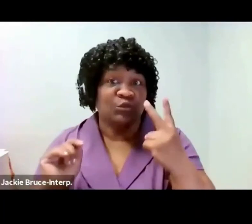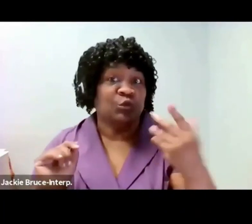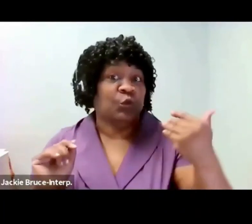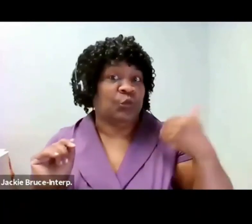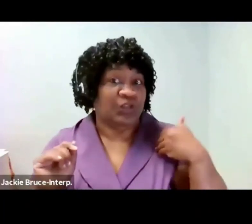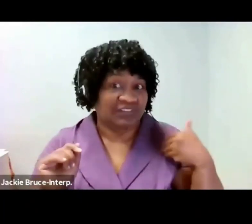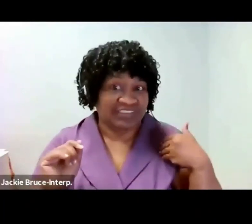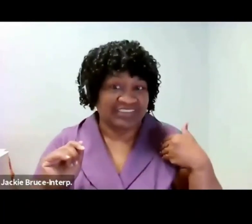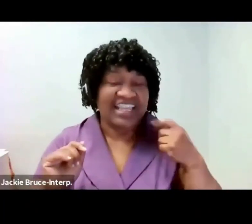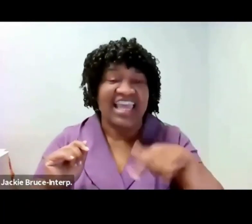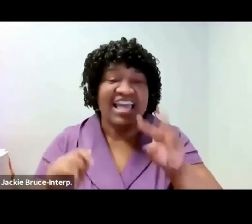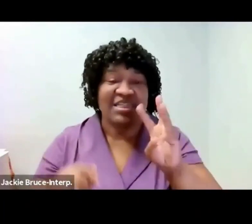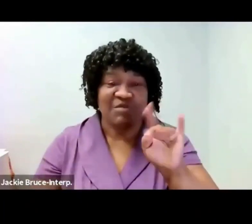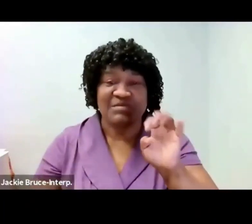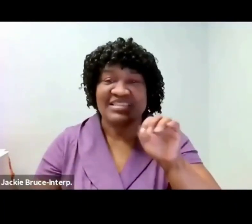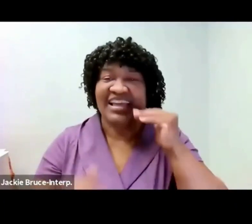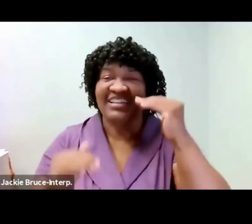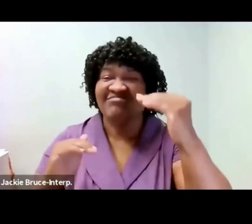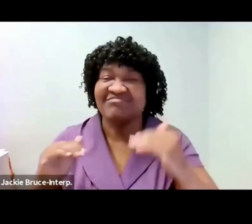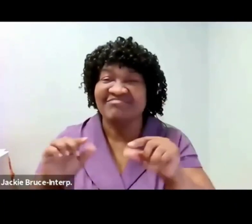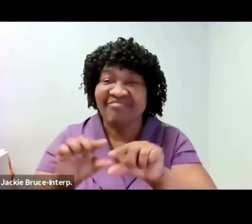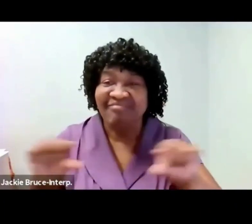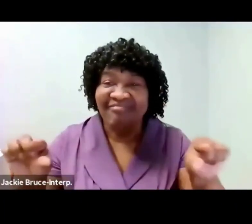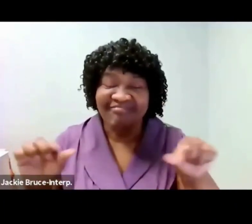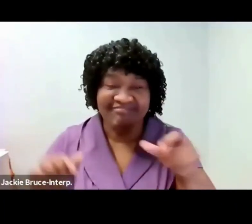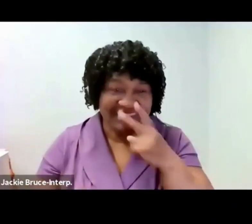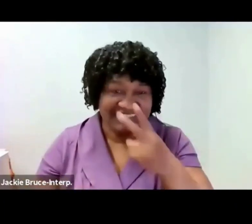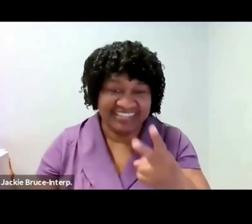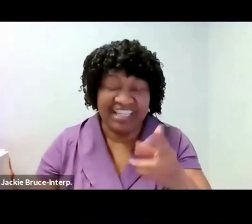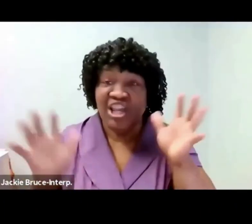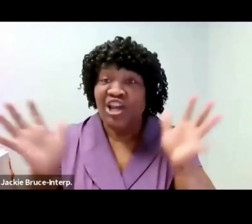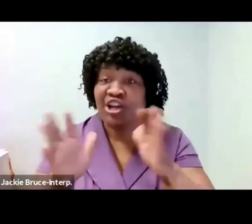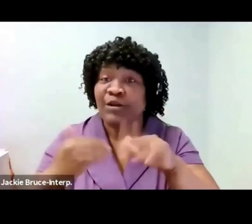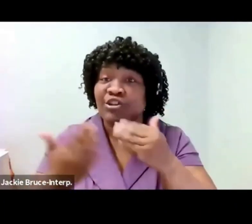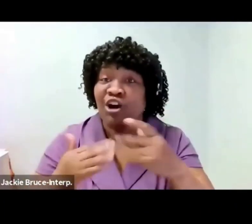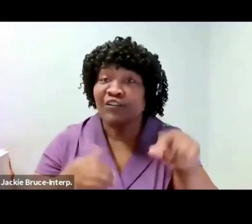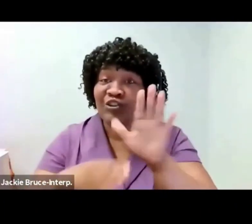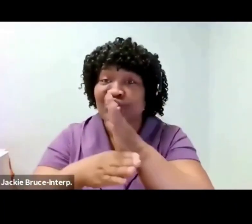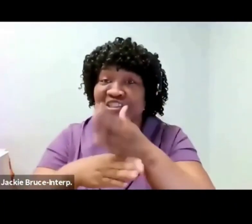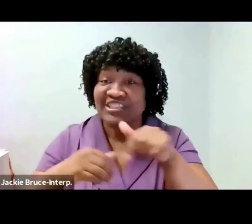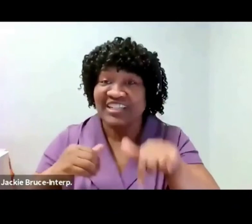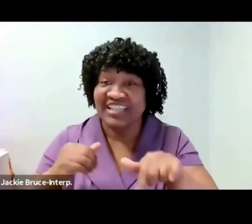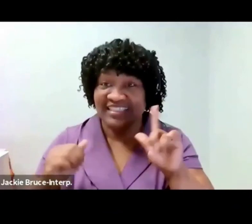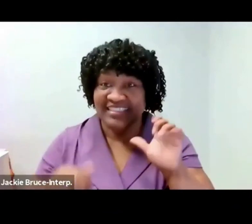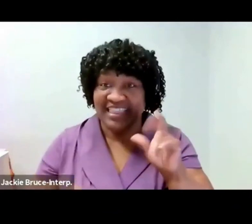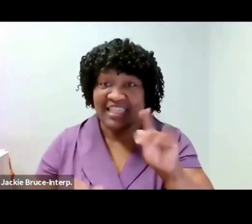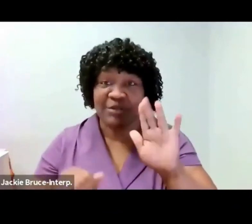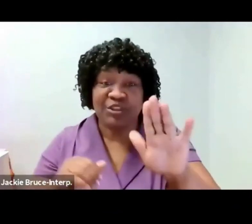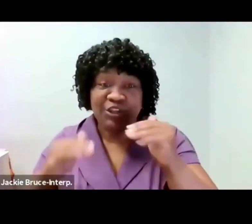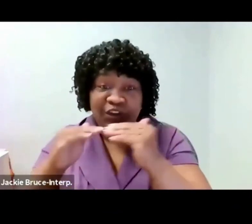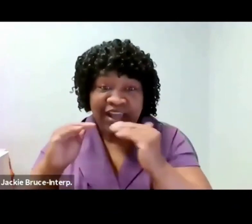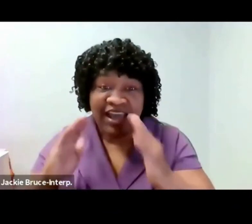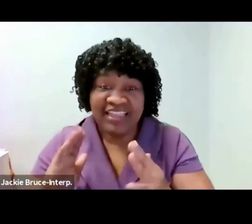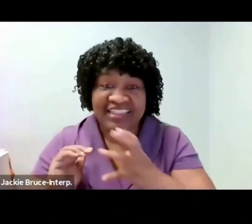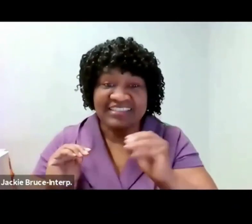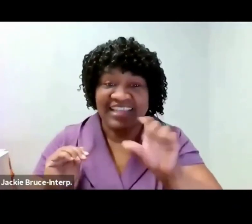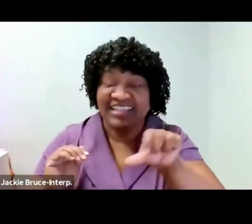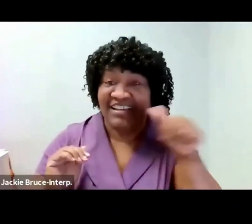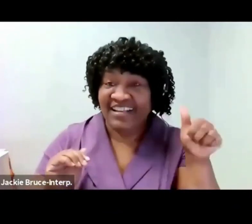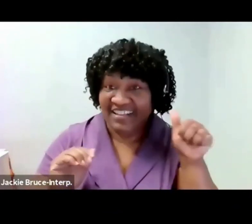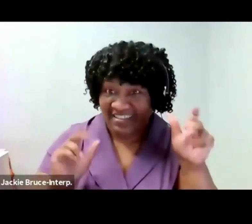webinars at the website listed on this slide. We encourage you all to share this link with your colleagues and